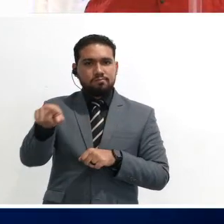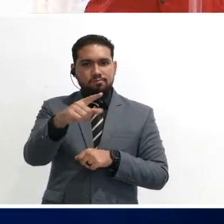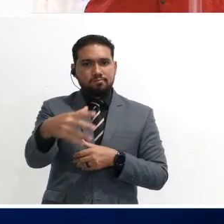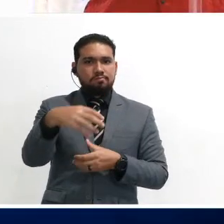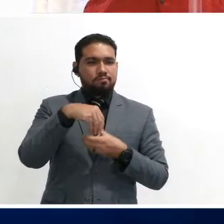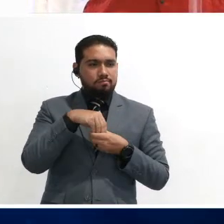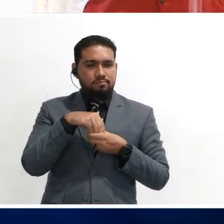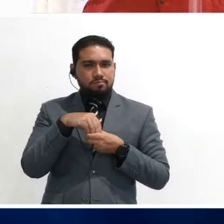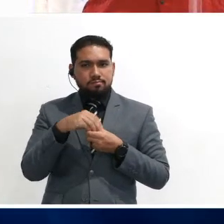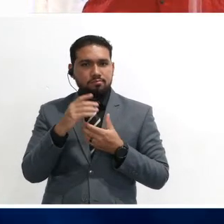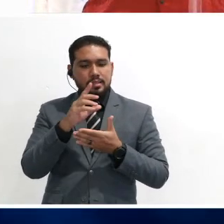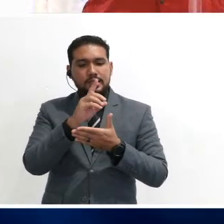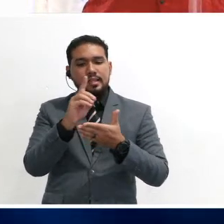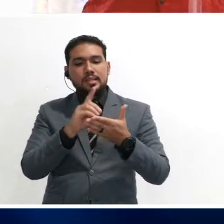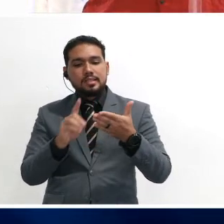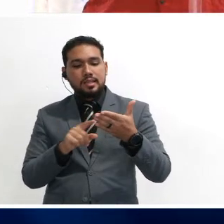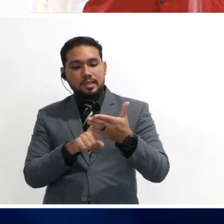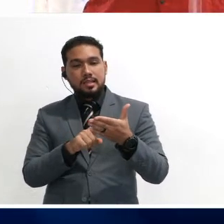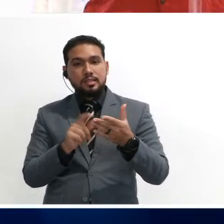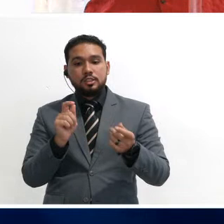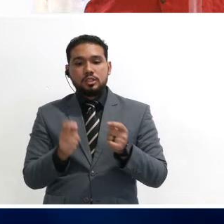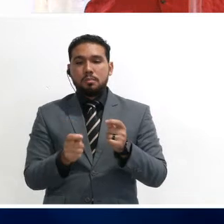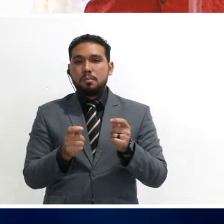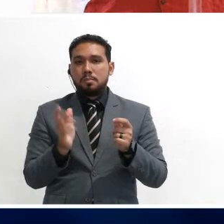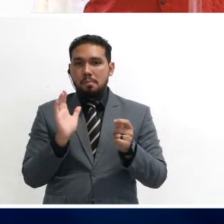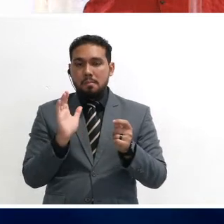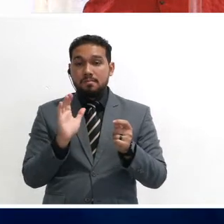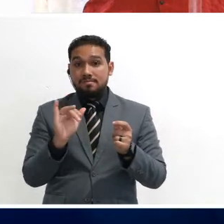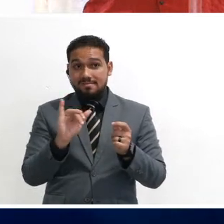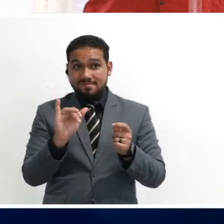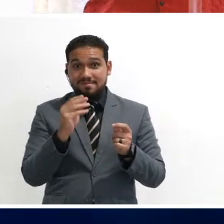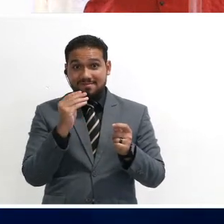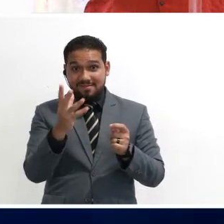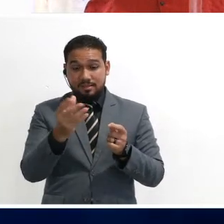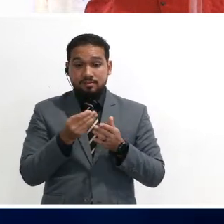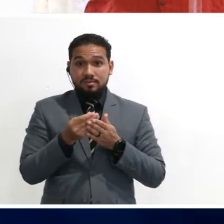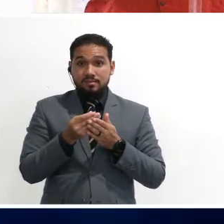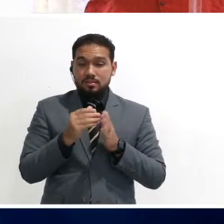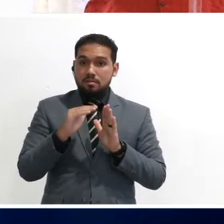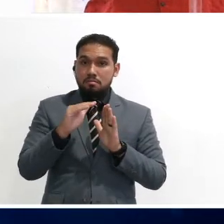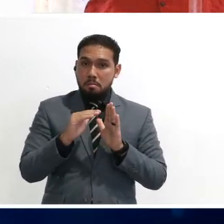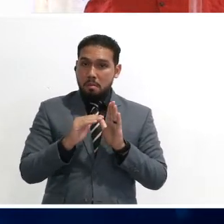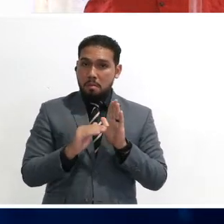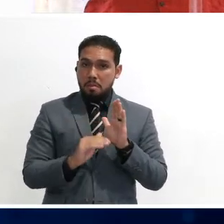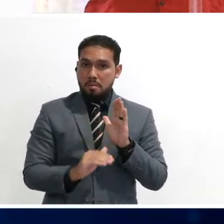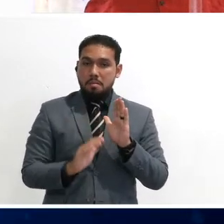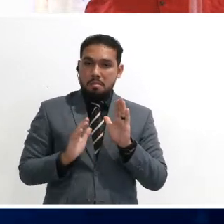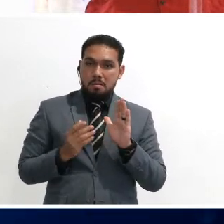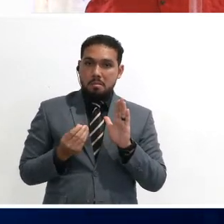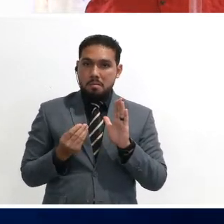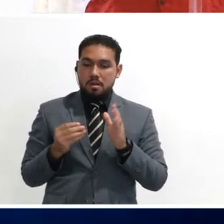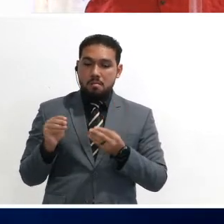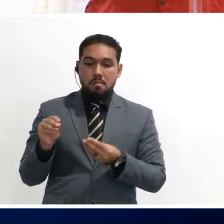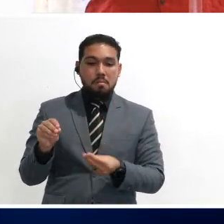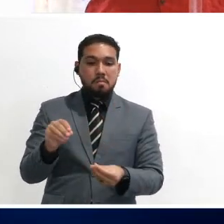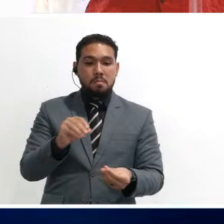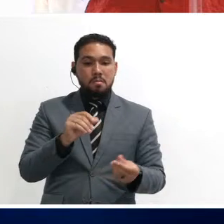Lowers the system board cost sometimes because the complexity of the wiring and routing is within the package, not at the system